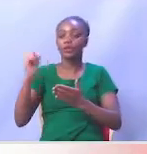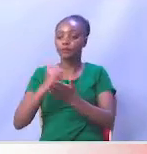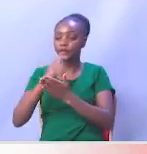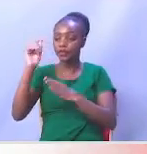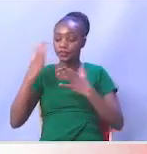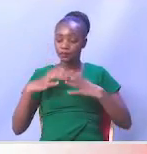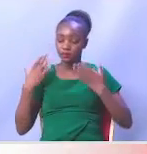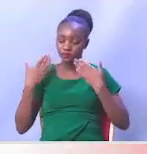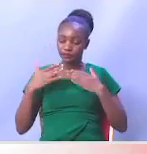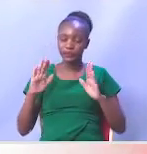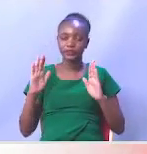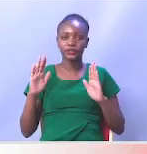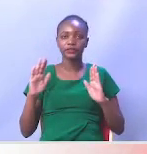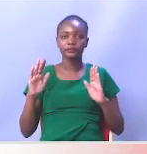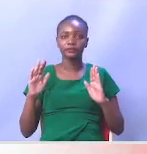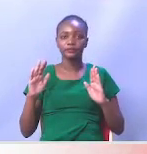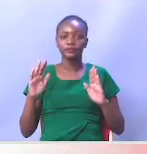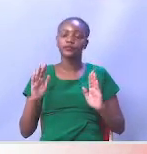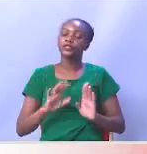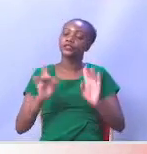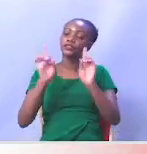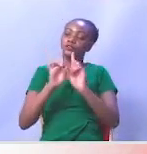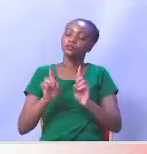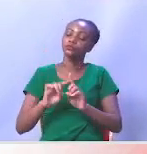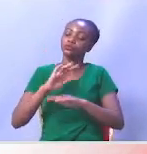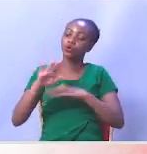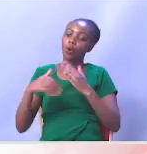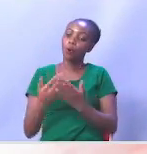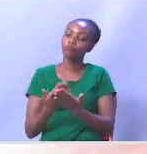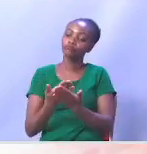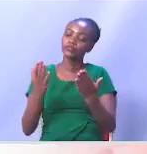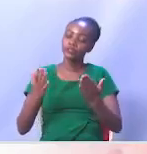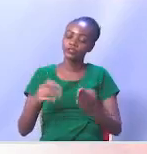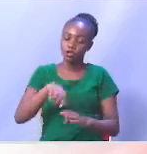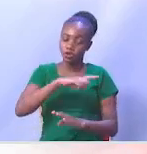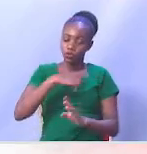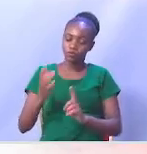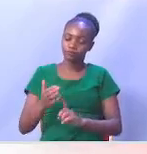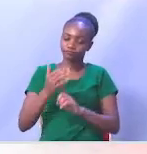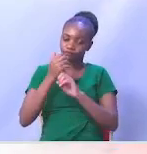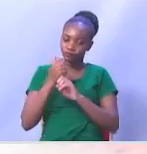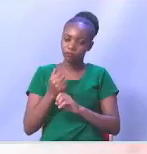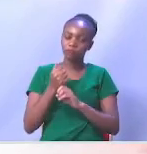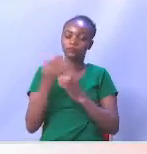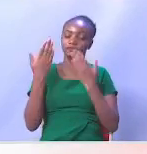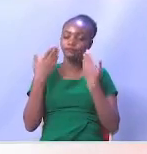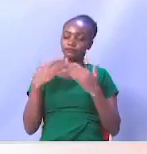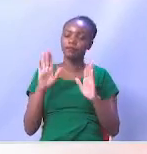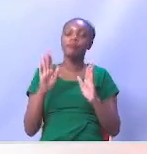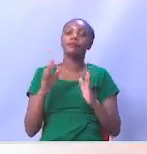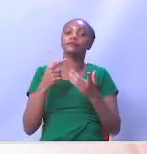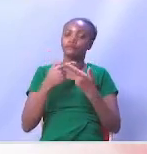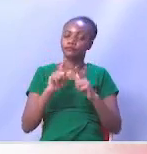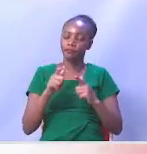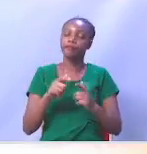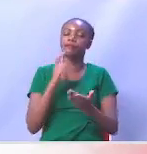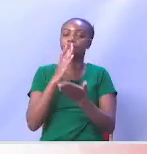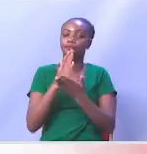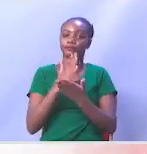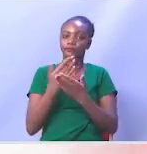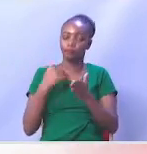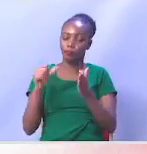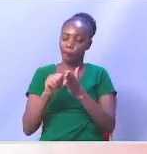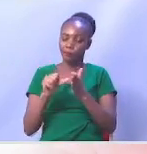Kenyans. And all this we have achieved despite the crisis